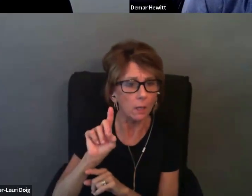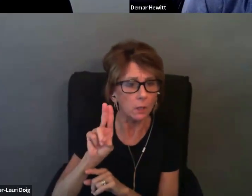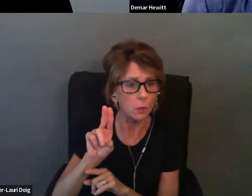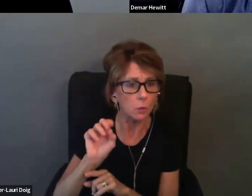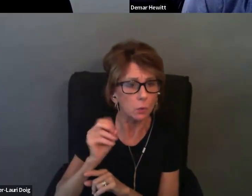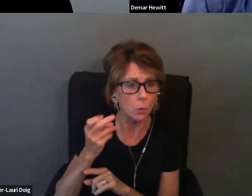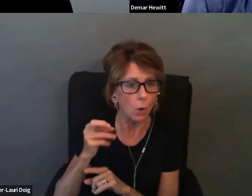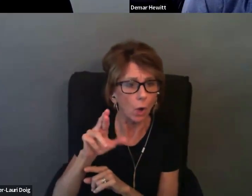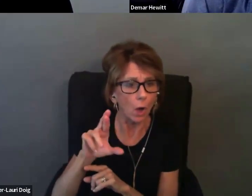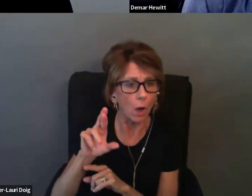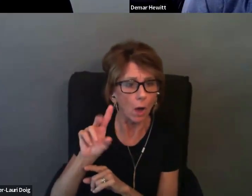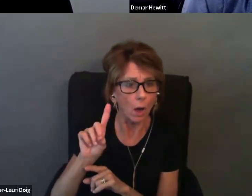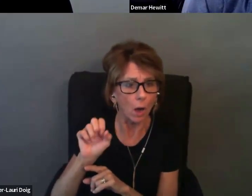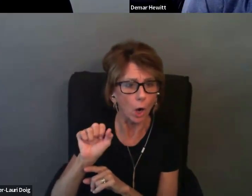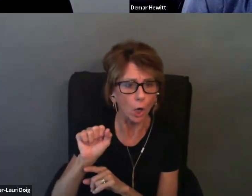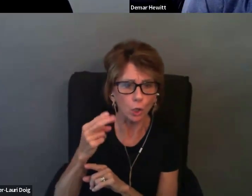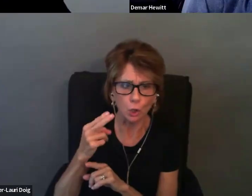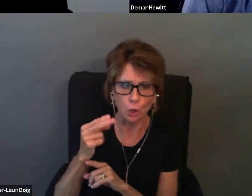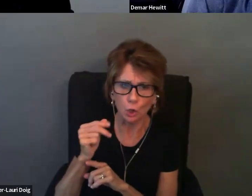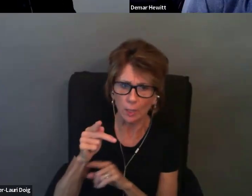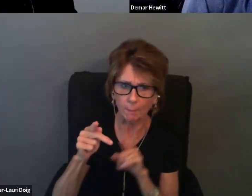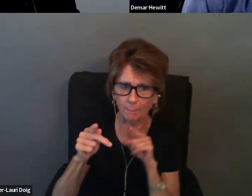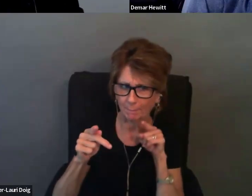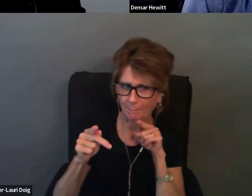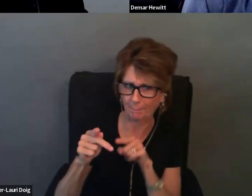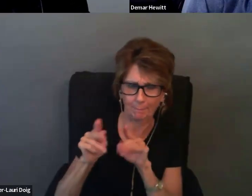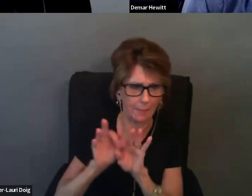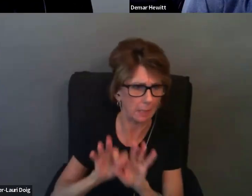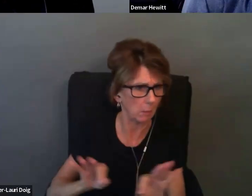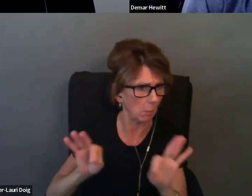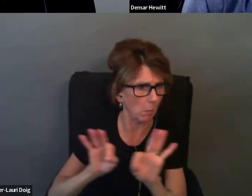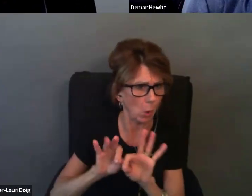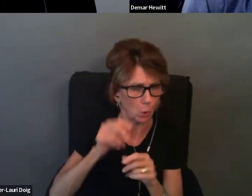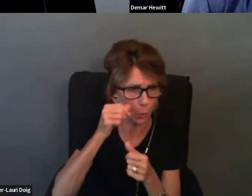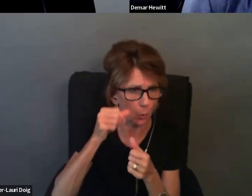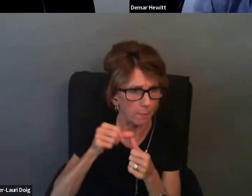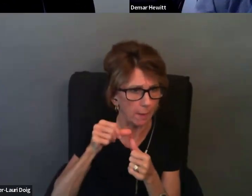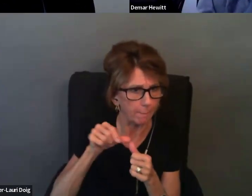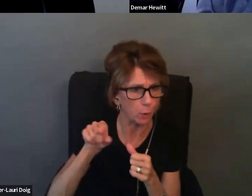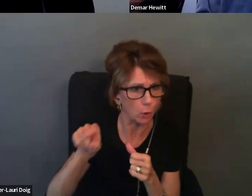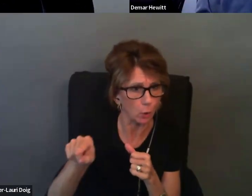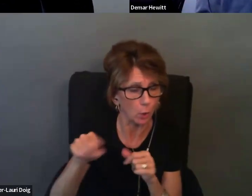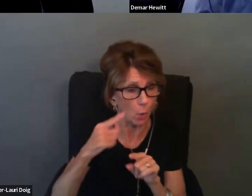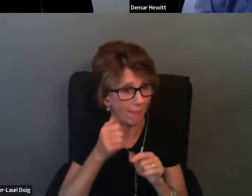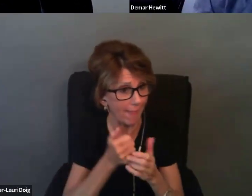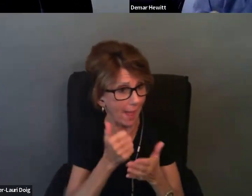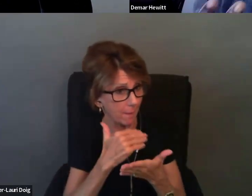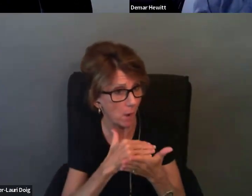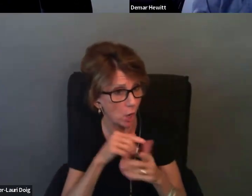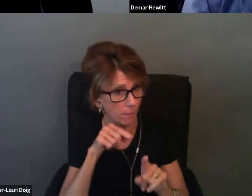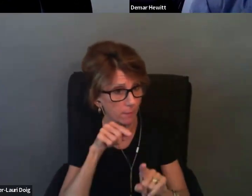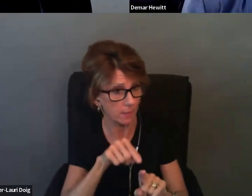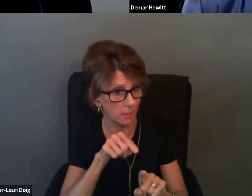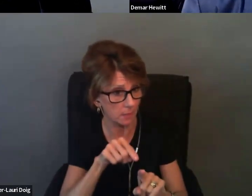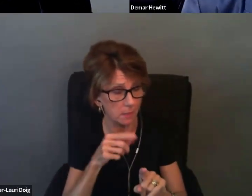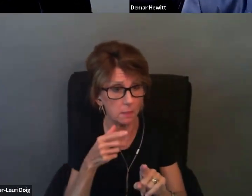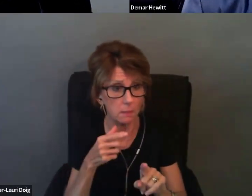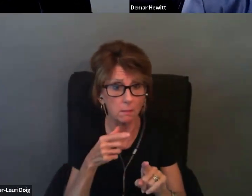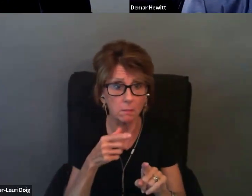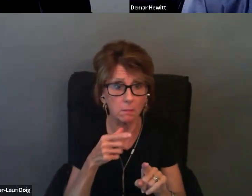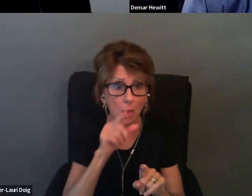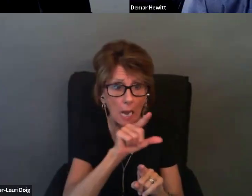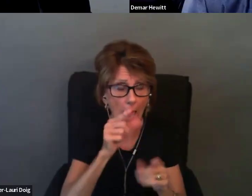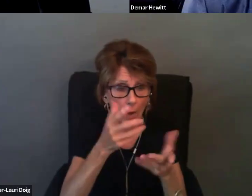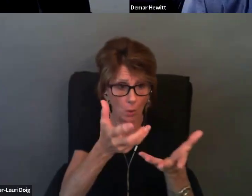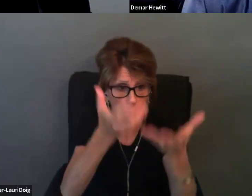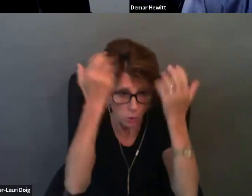landlord has taken out the accessibility features. If they took it out before they knew you needed the unit,